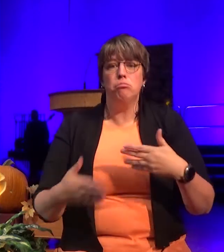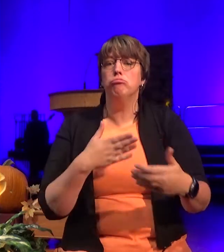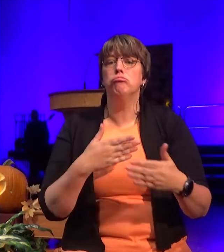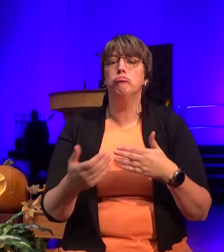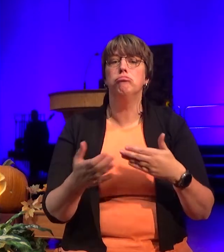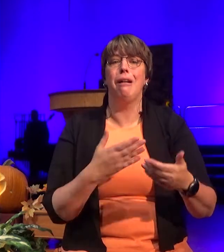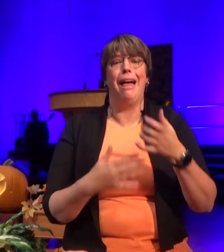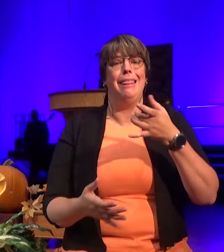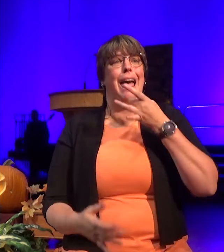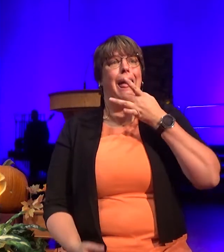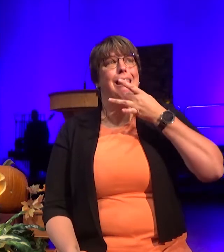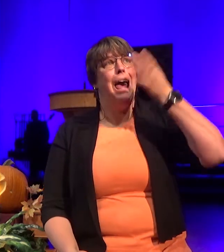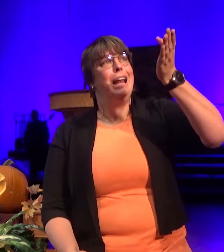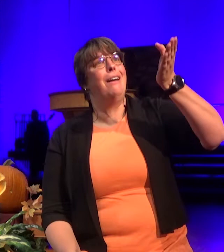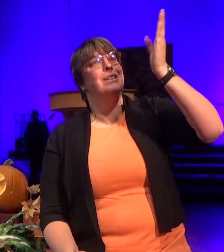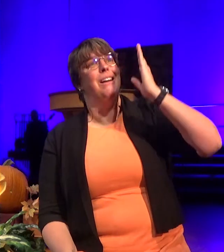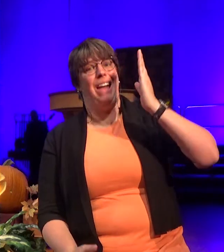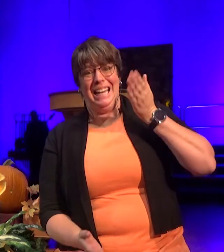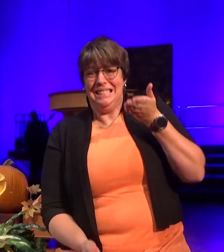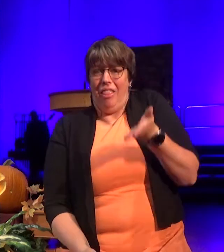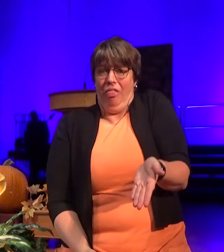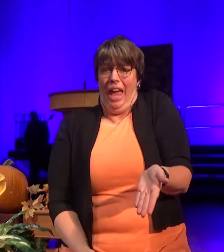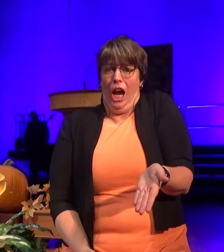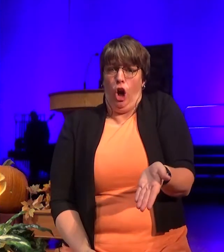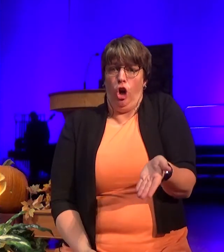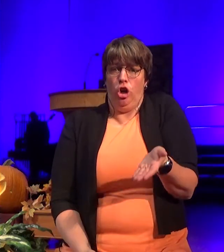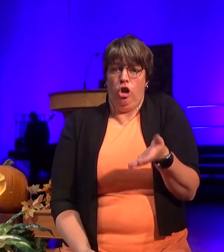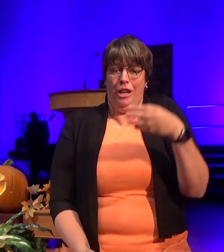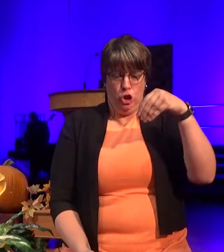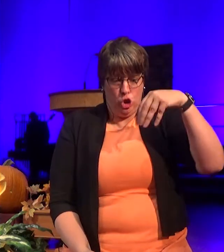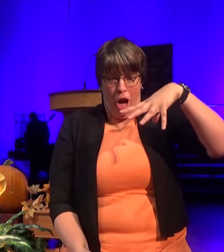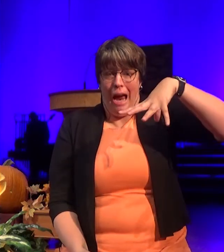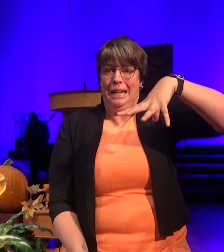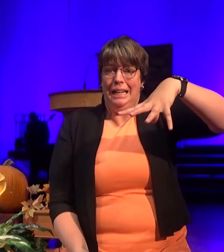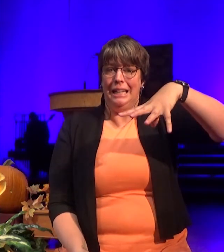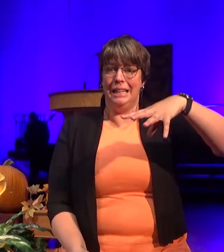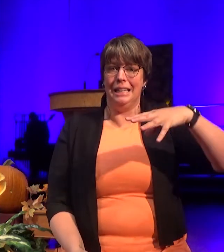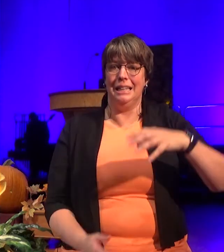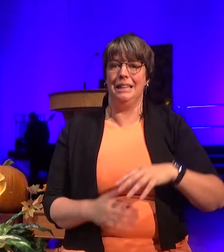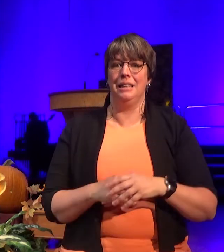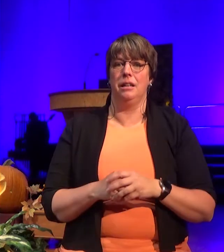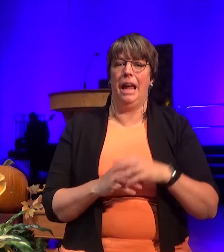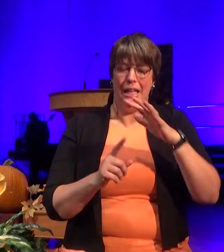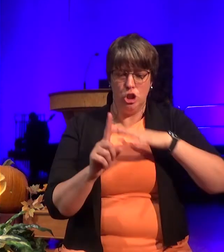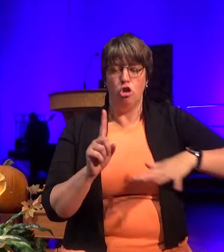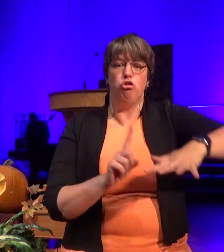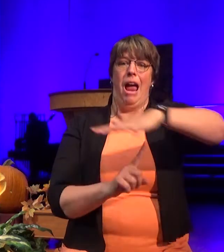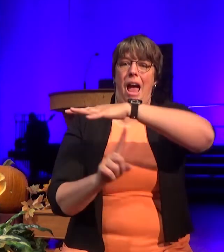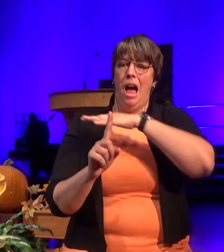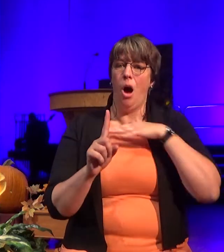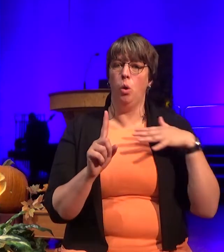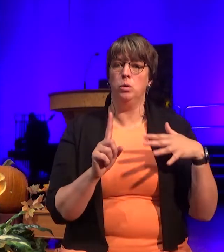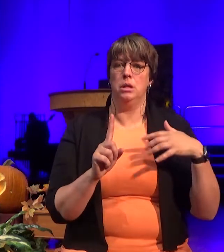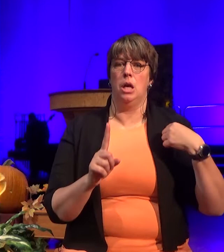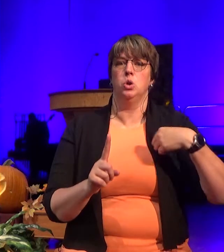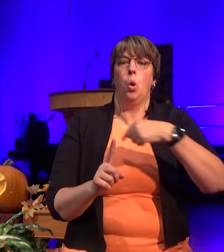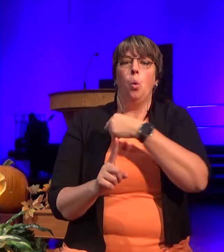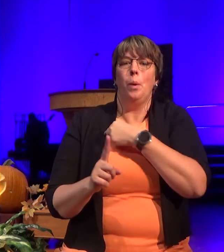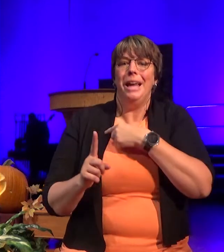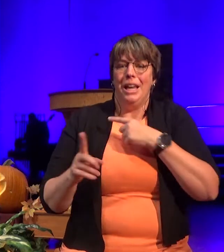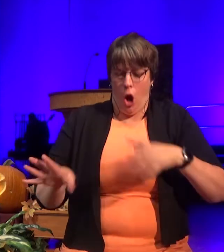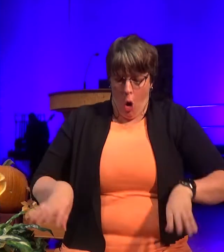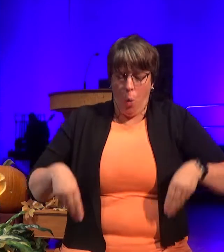there in every cell, shining its light. It's around us. We are wearing a blanket of